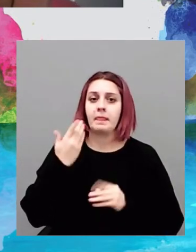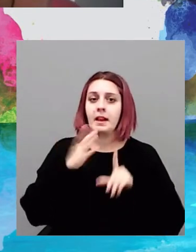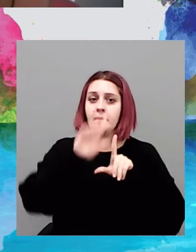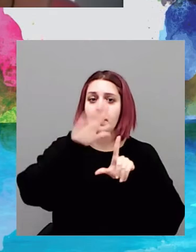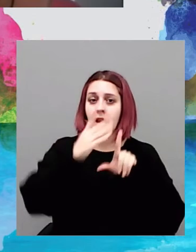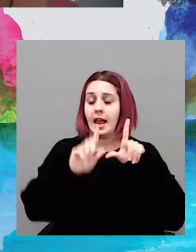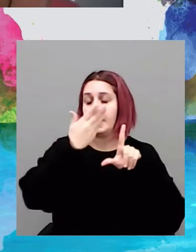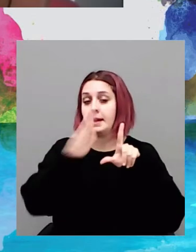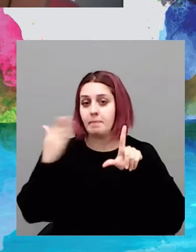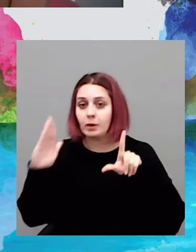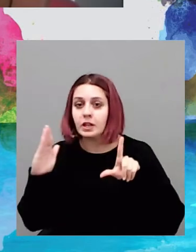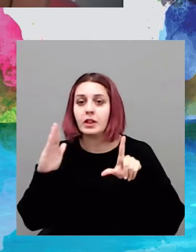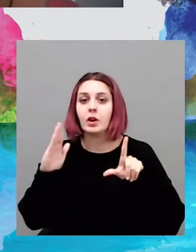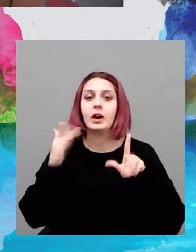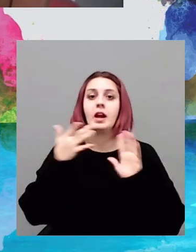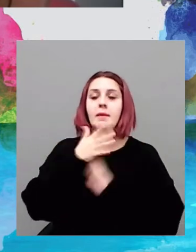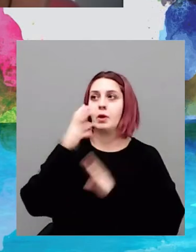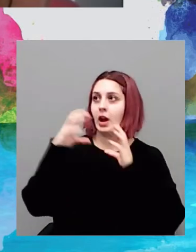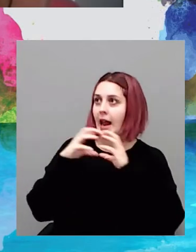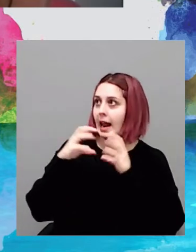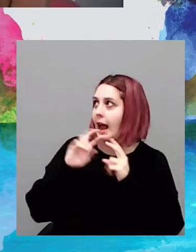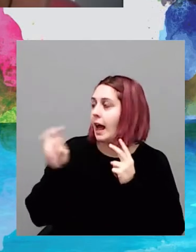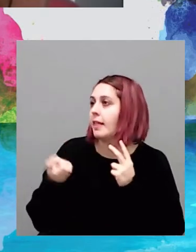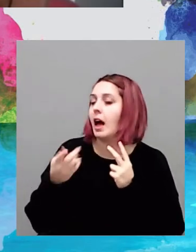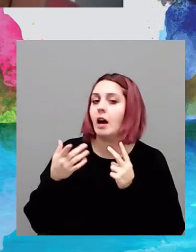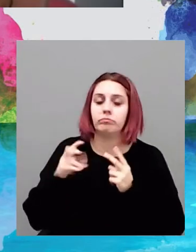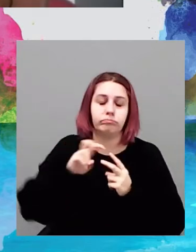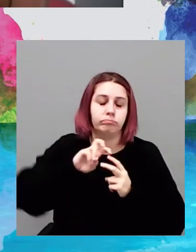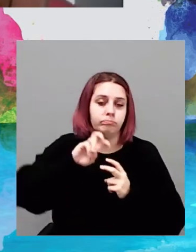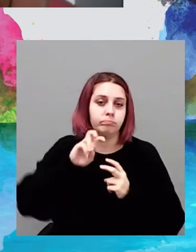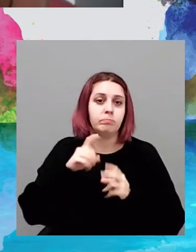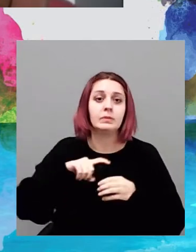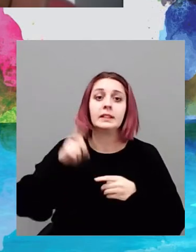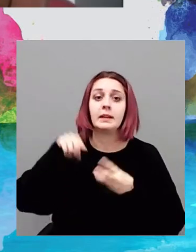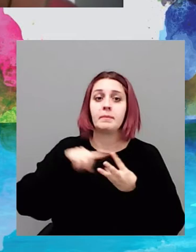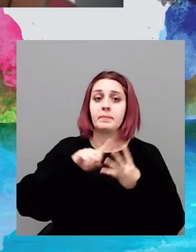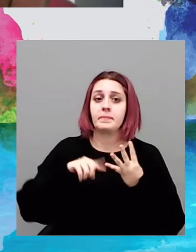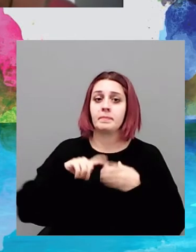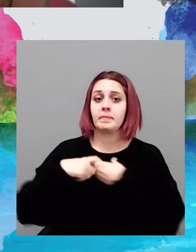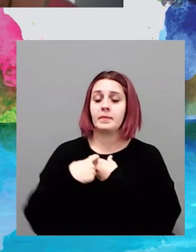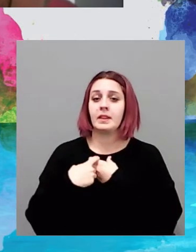They also offer exhibit tours.